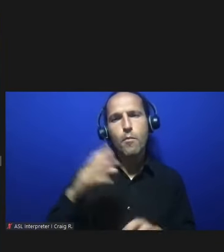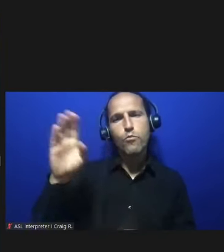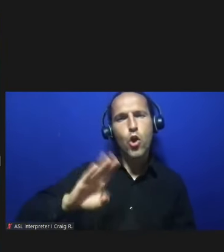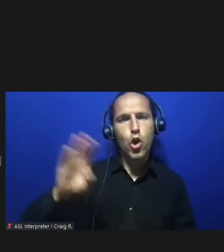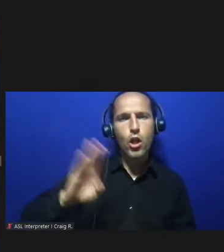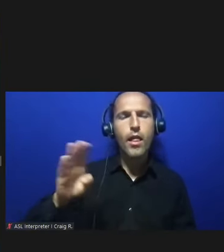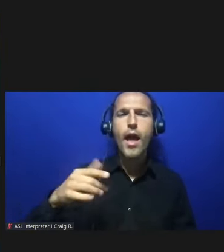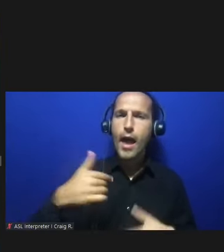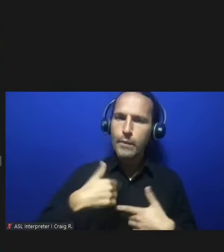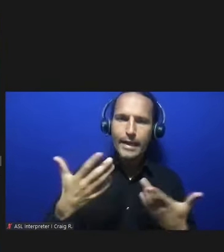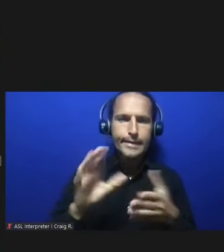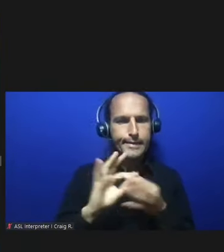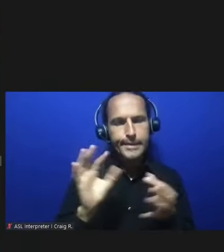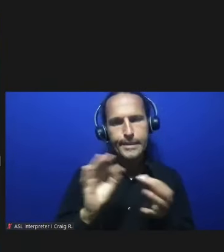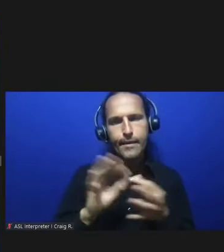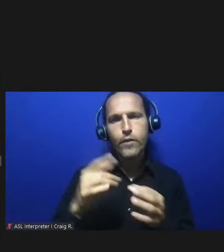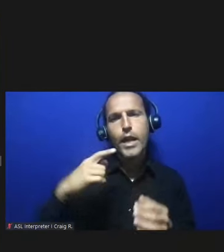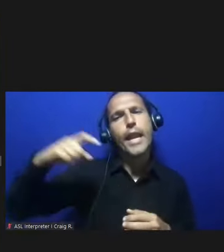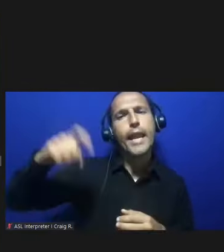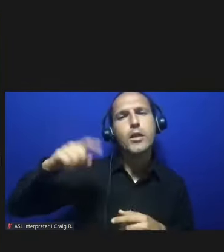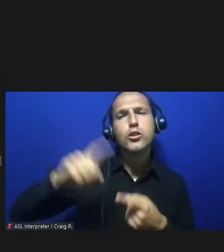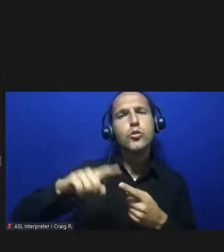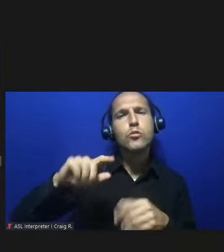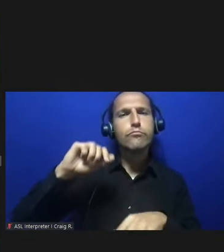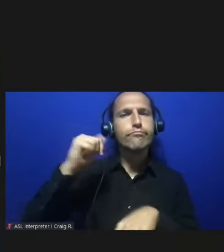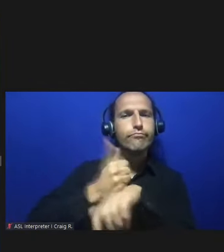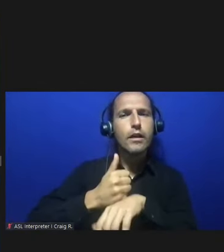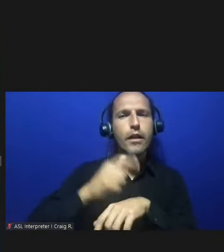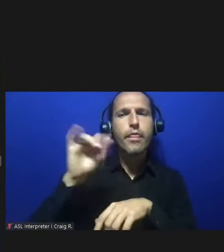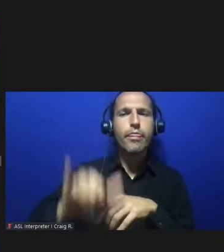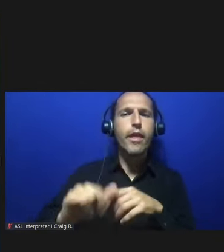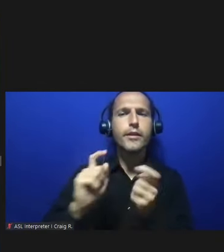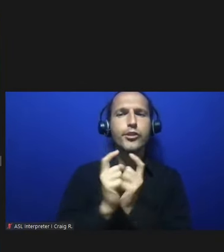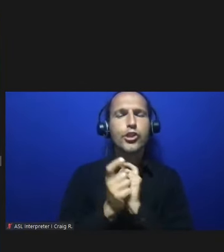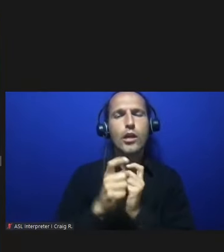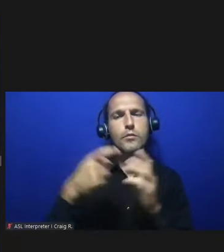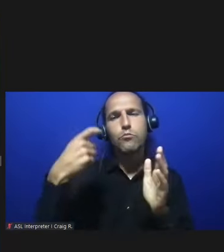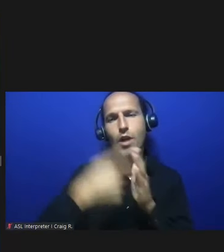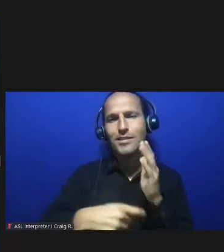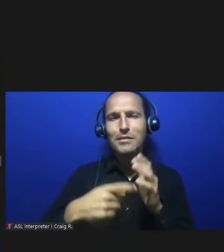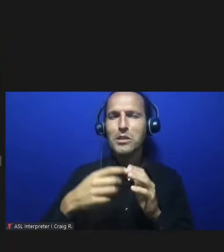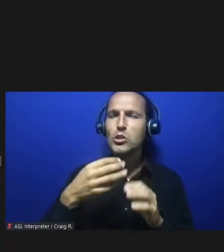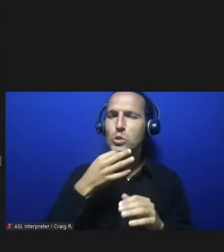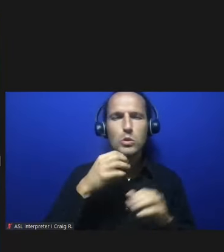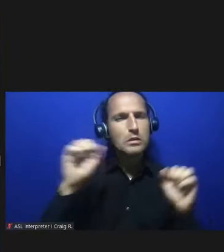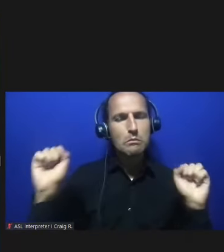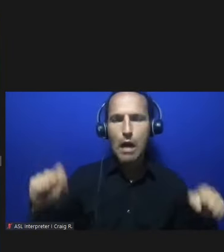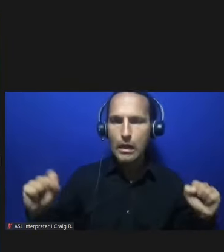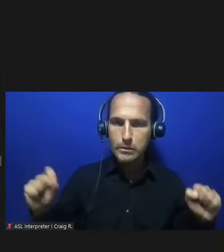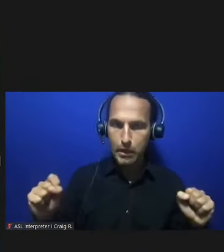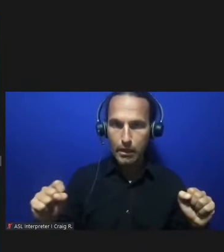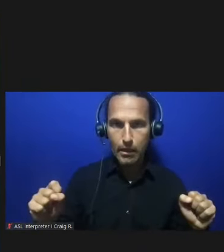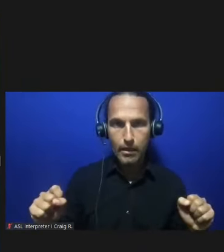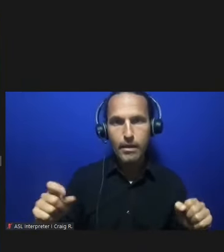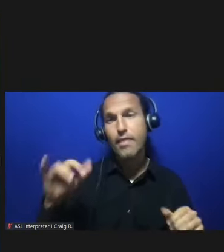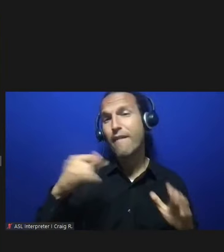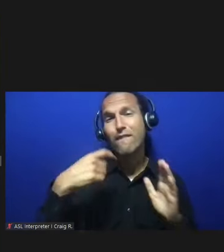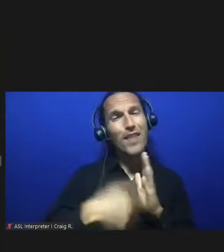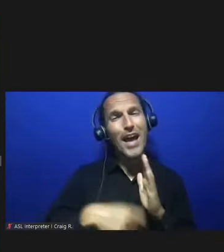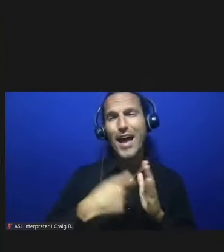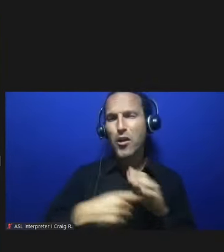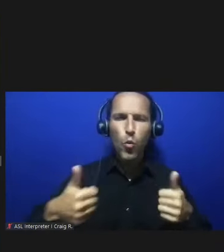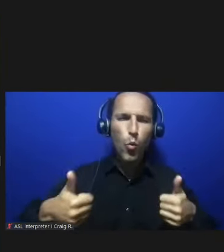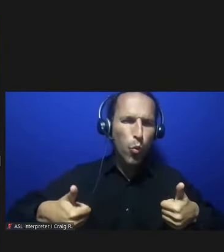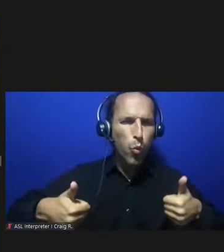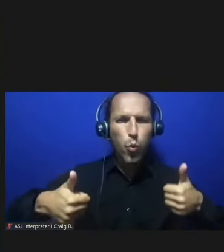here to testify for the need to implement congestion pricing as soon as possible. Fares continue to go